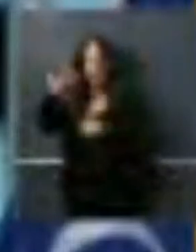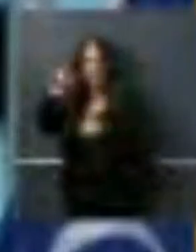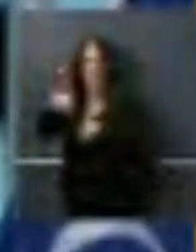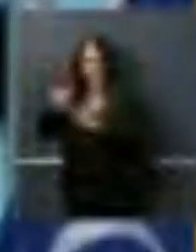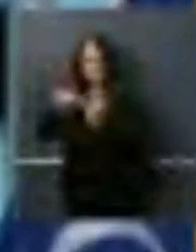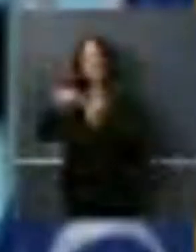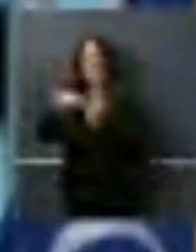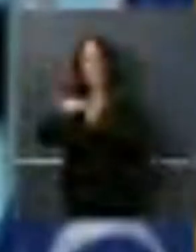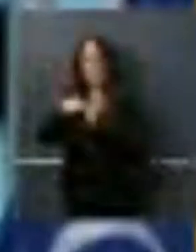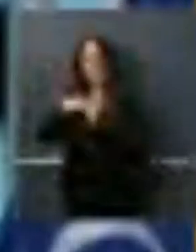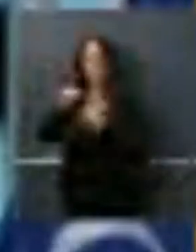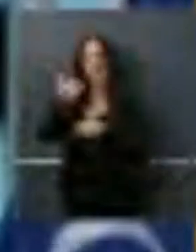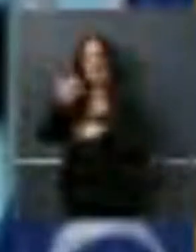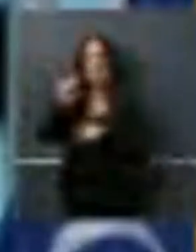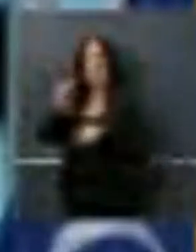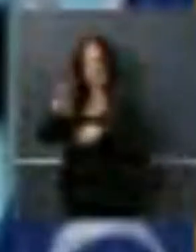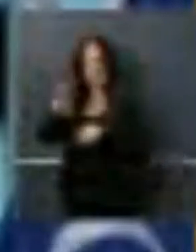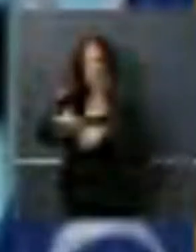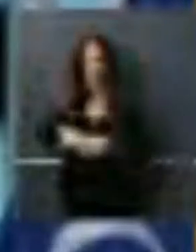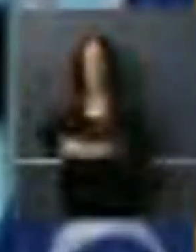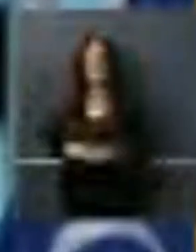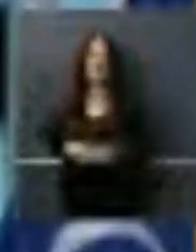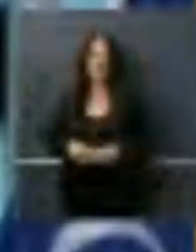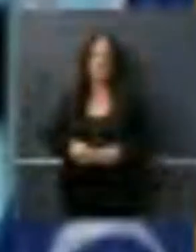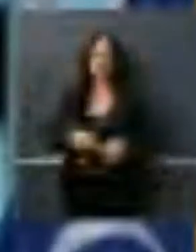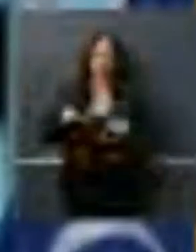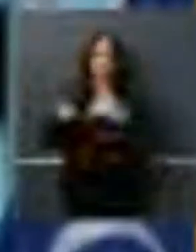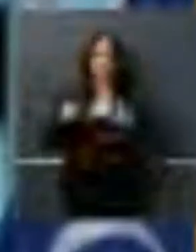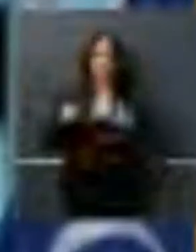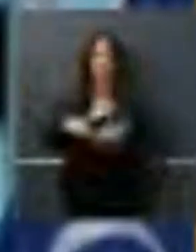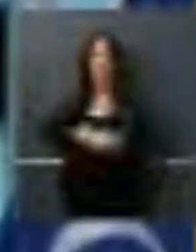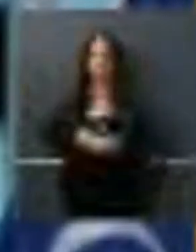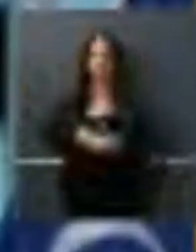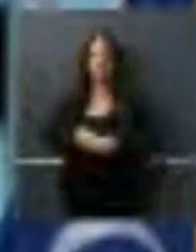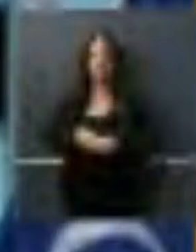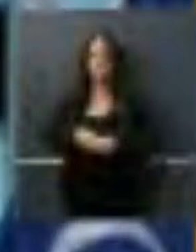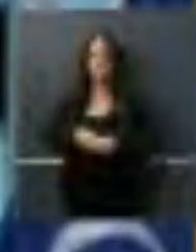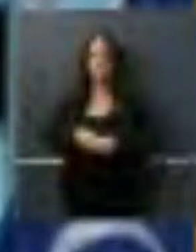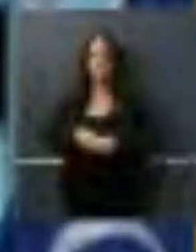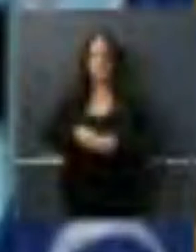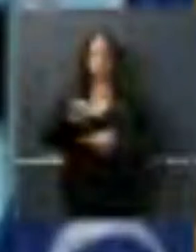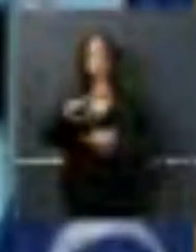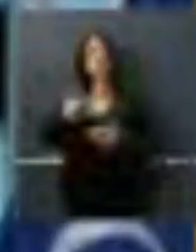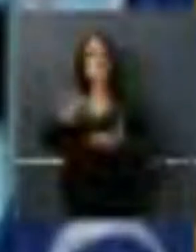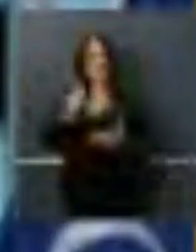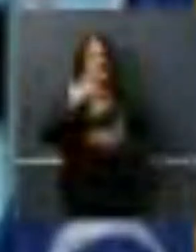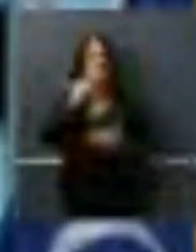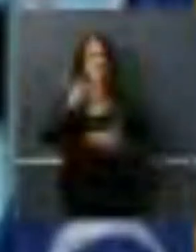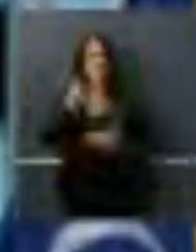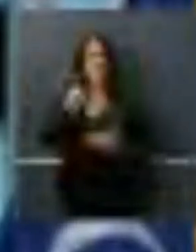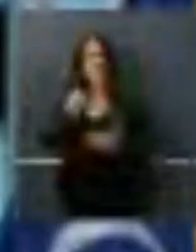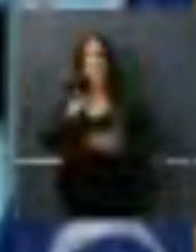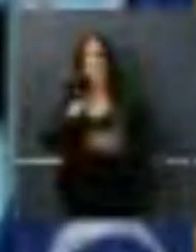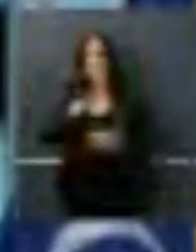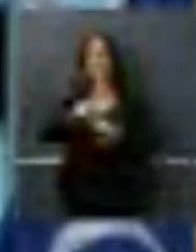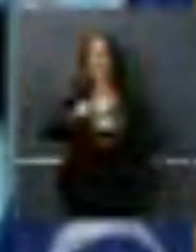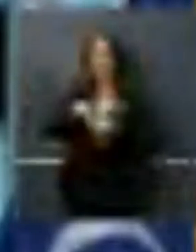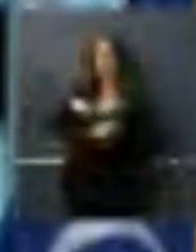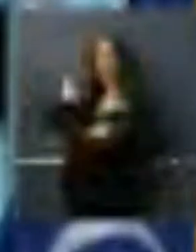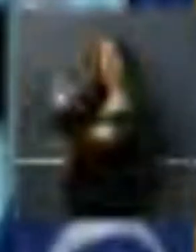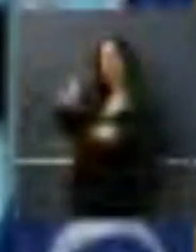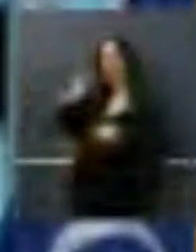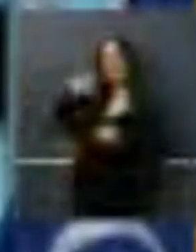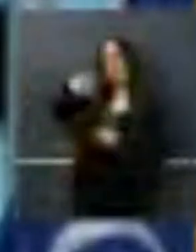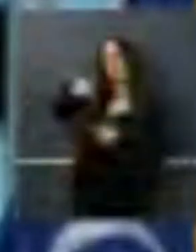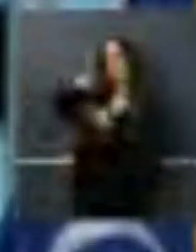what happened was also significant. What was also significant is the number of what we call PUIs. These are persons under investigation.